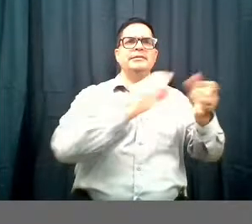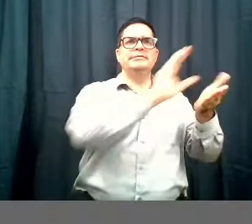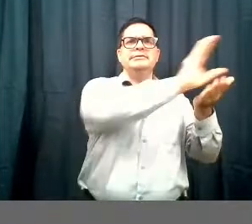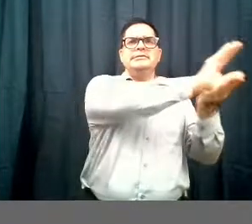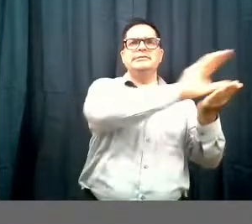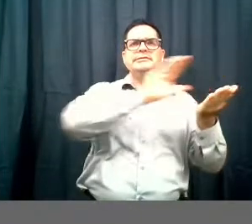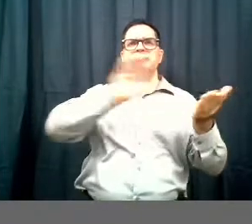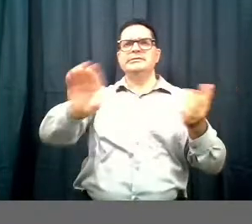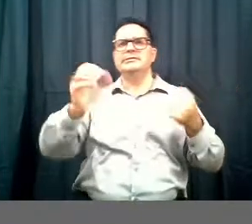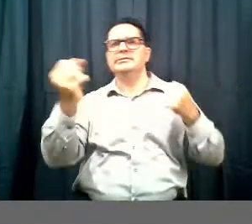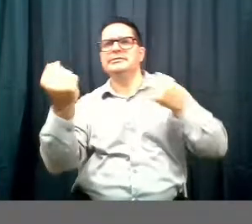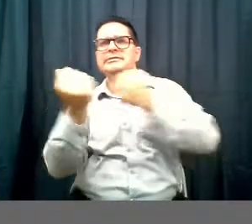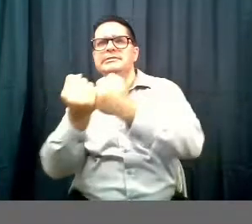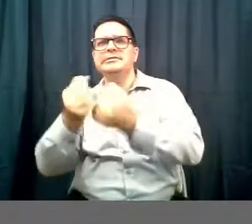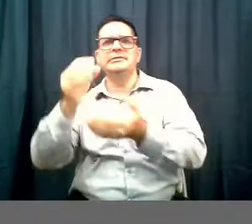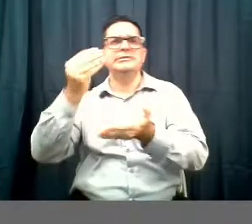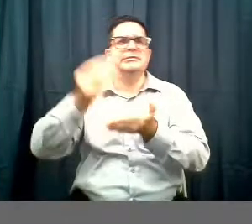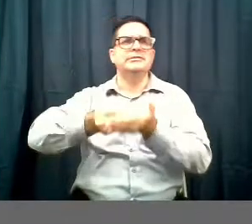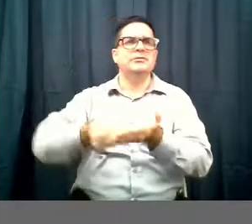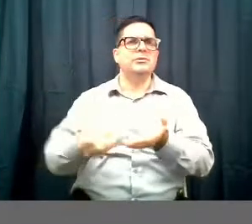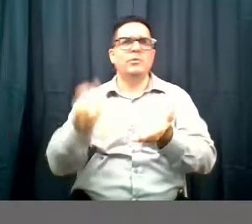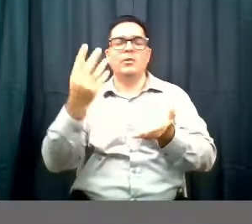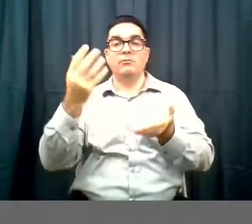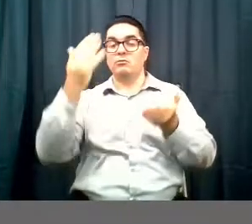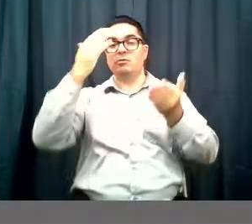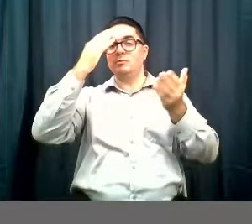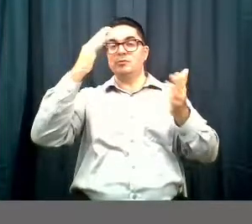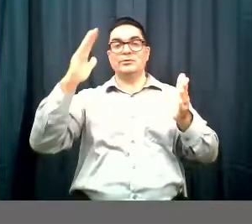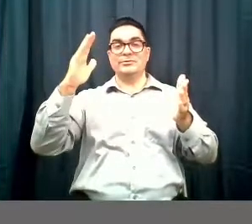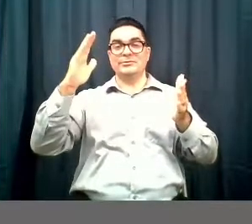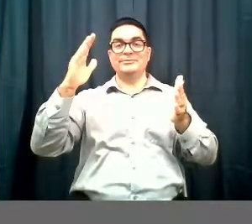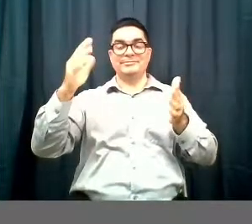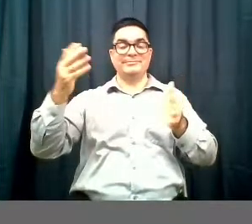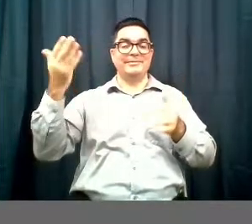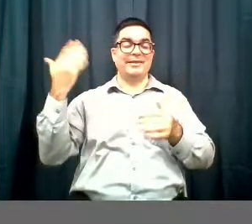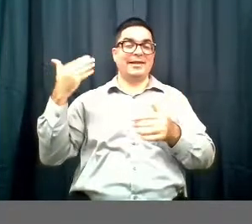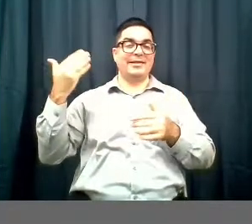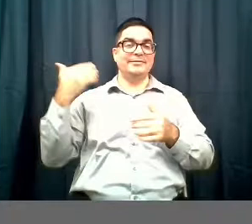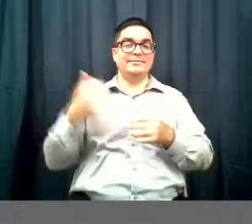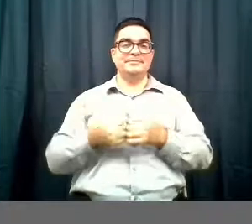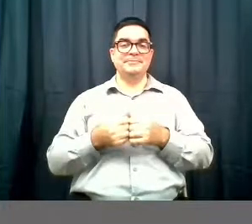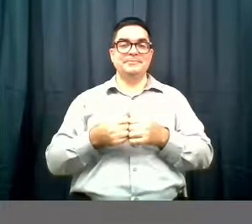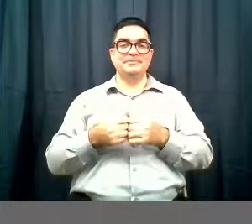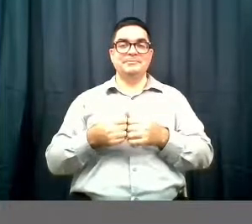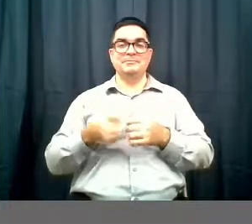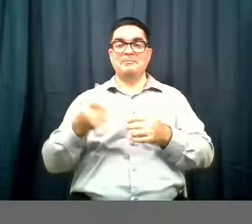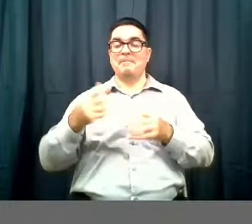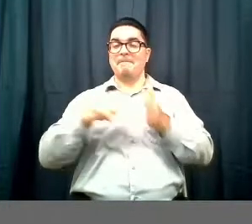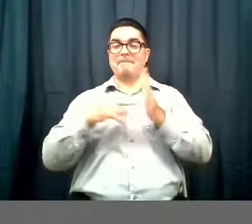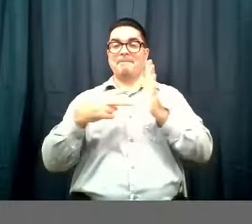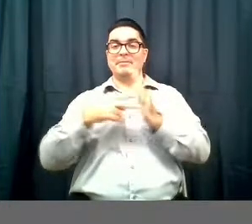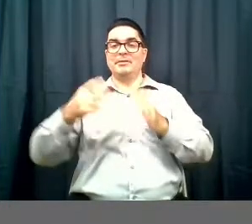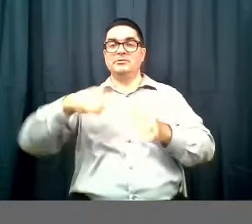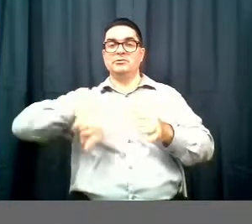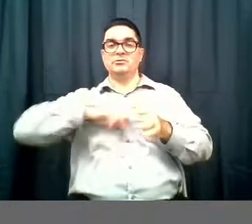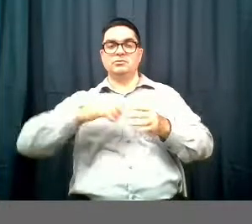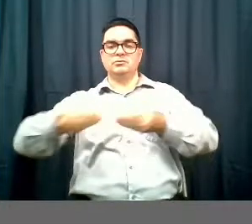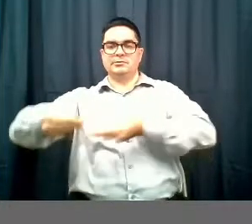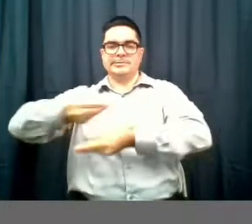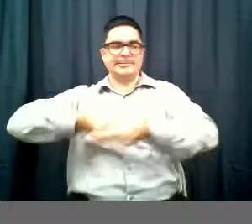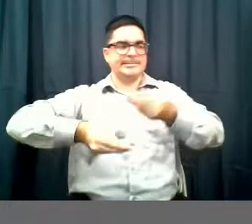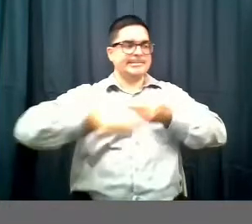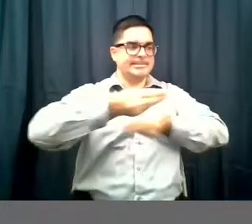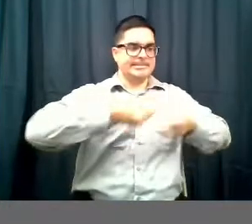very concerted and strong effort to prevent overspending in light of the situation. When it became